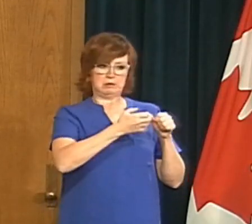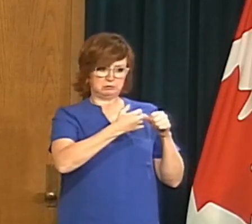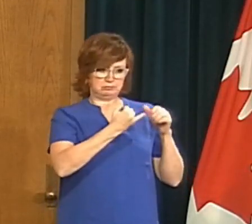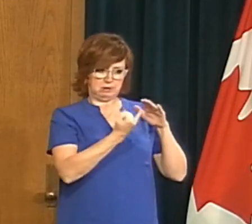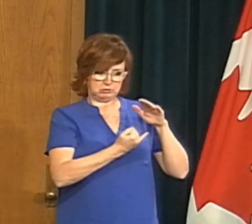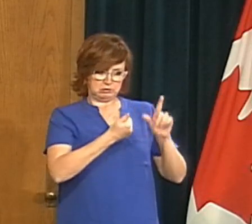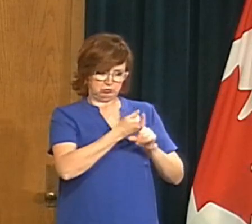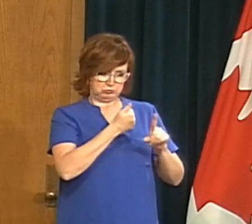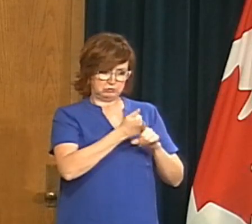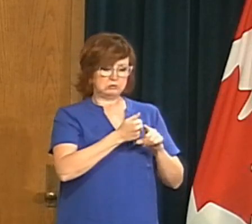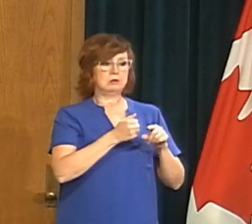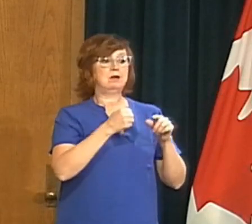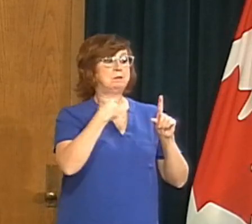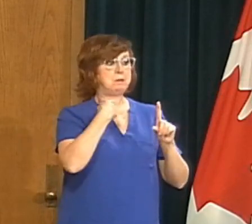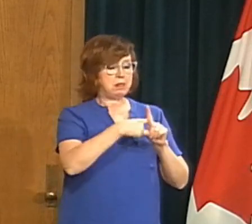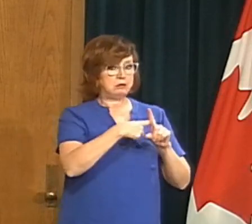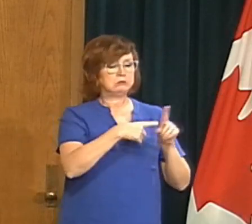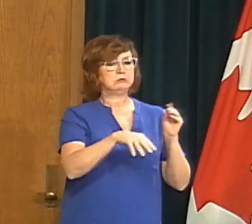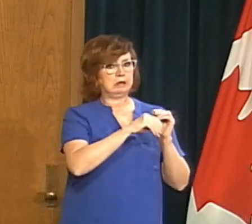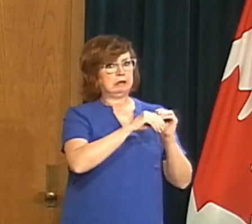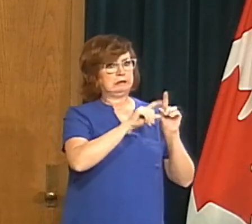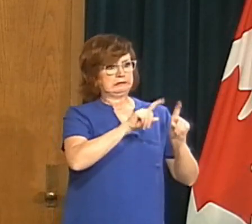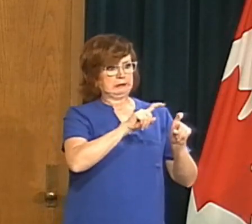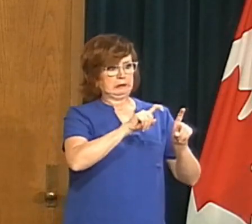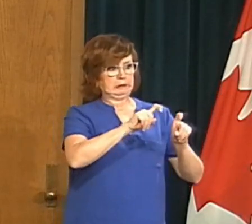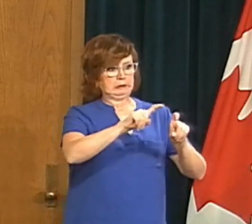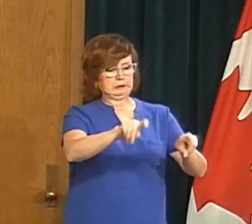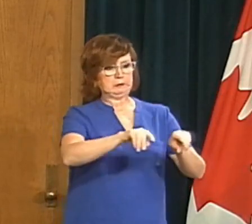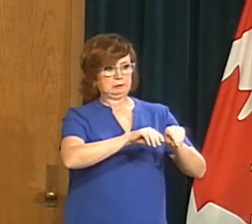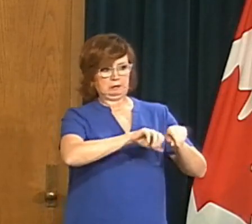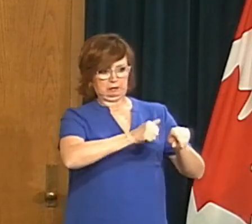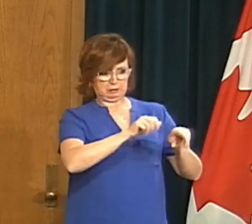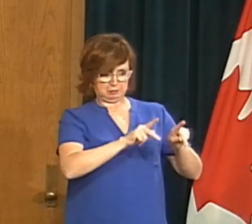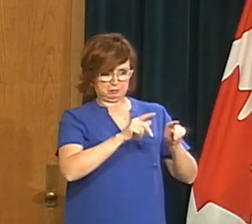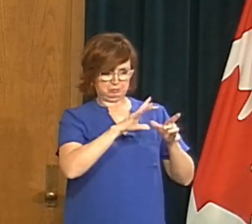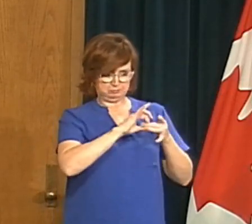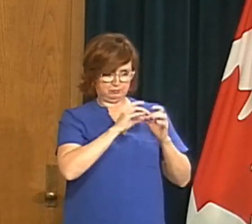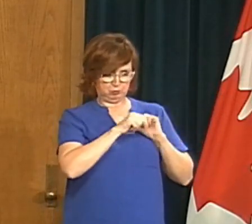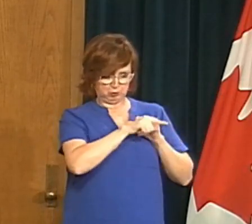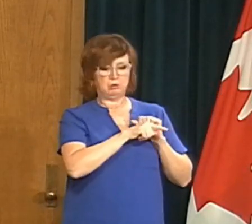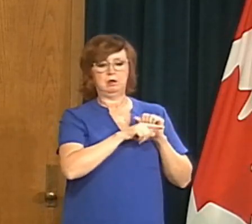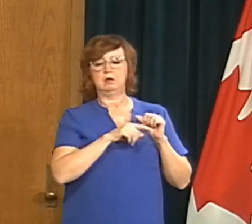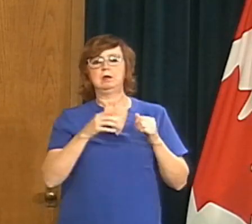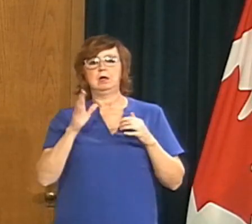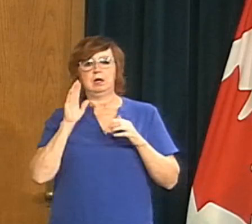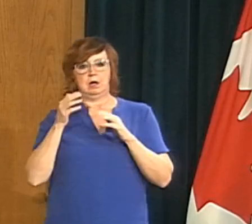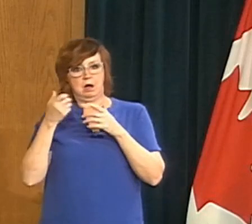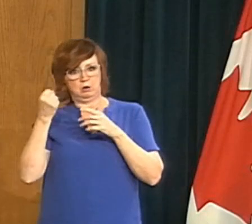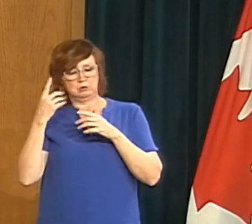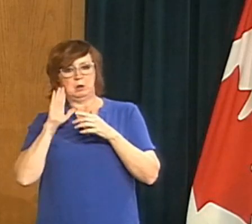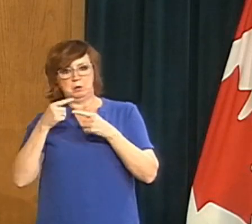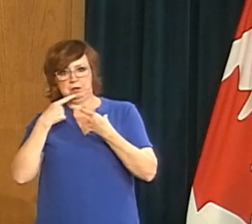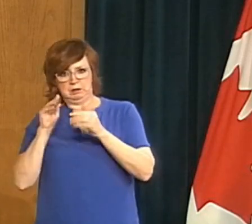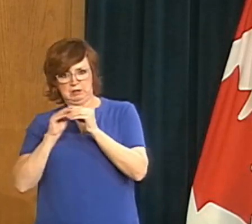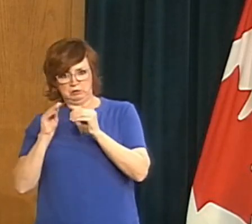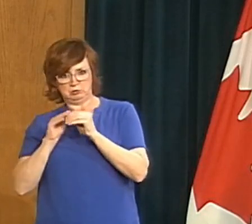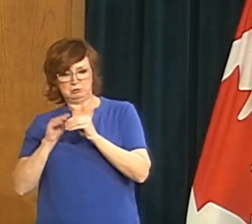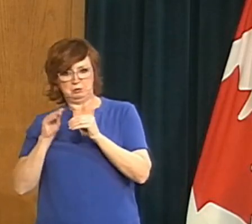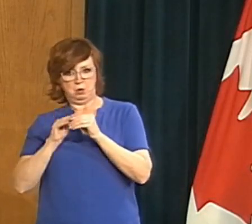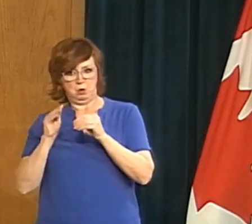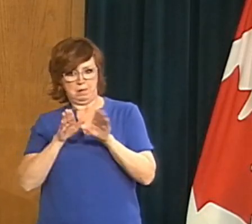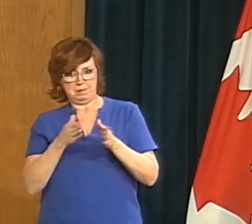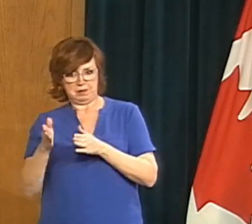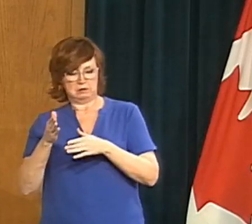then test anyone that they have come in contact with as well. In a moment, I'll be announcing a number of further steps we are taking to protect